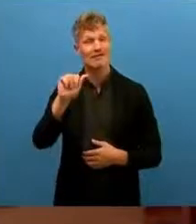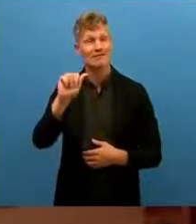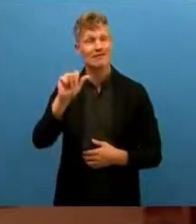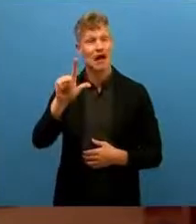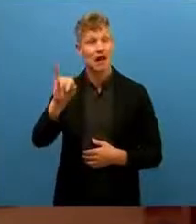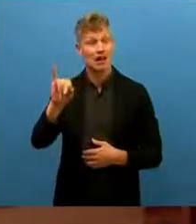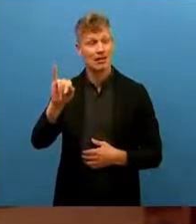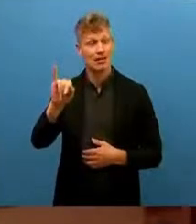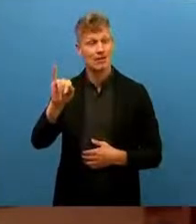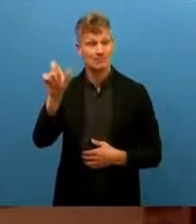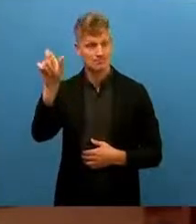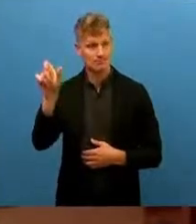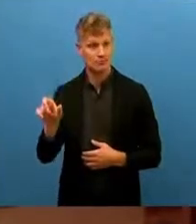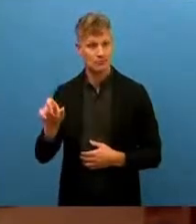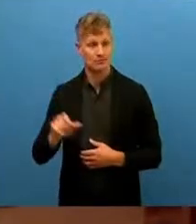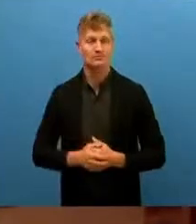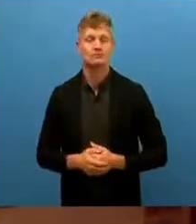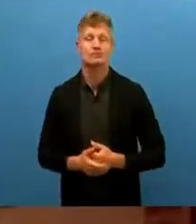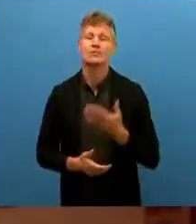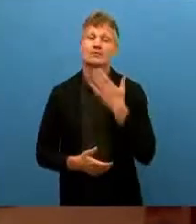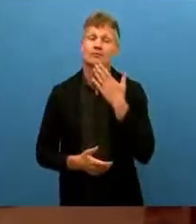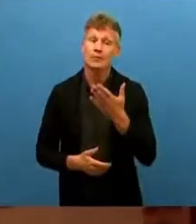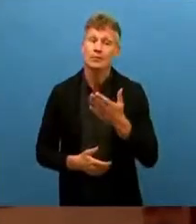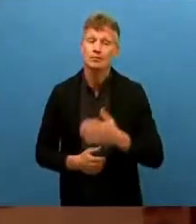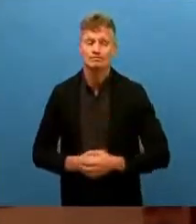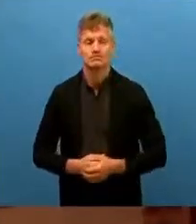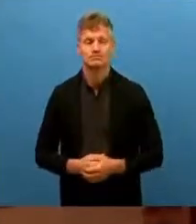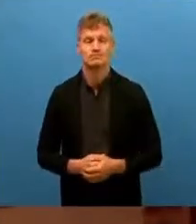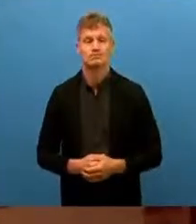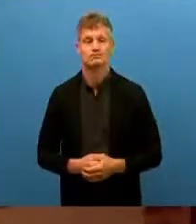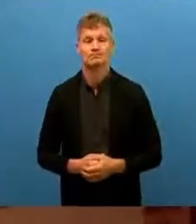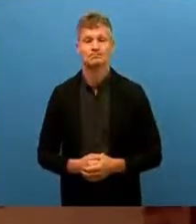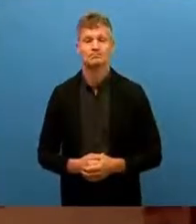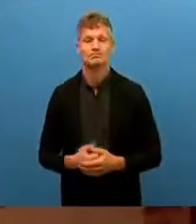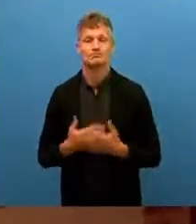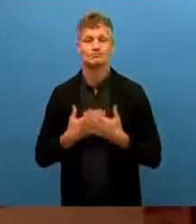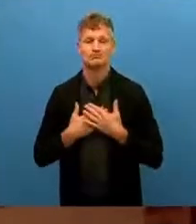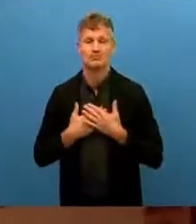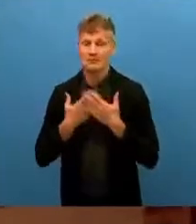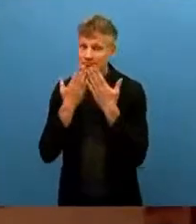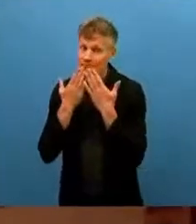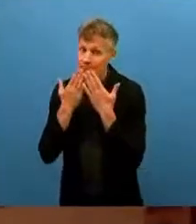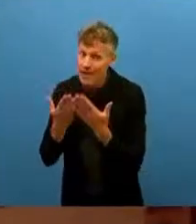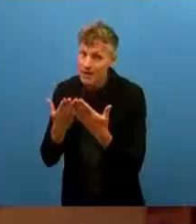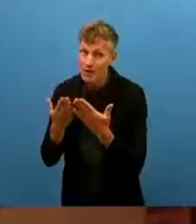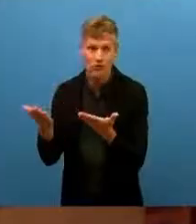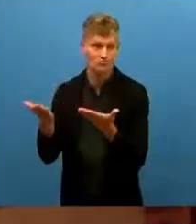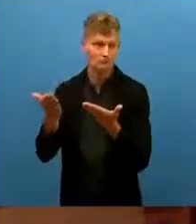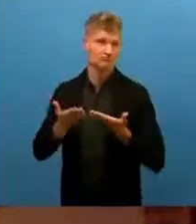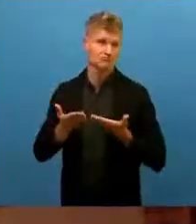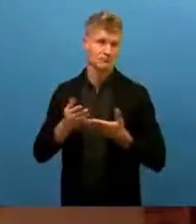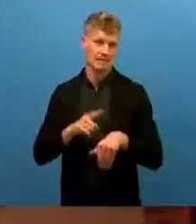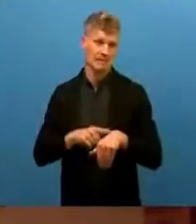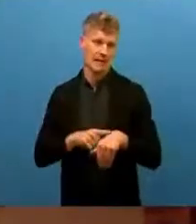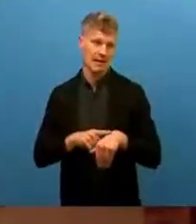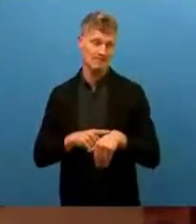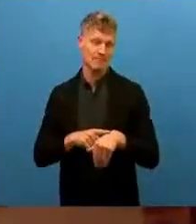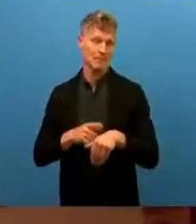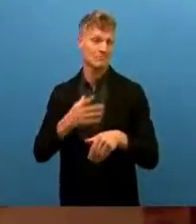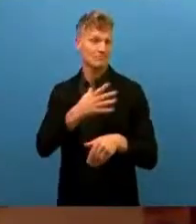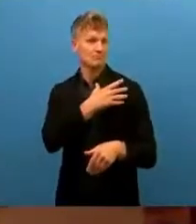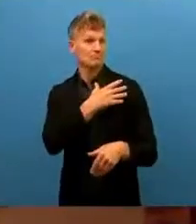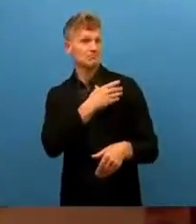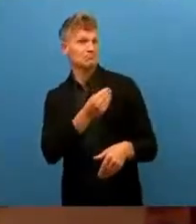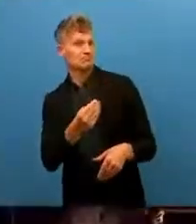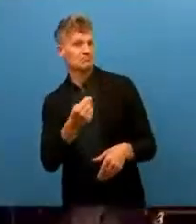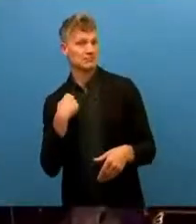Thank you very much, Chairperson. I'm very grateful to you for the opportunity of participating in such an